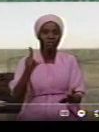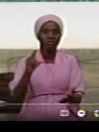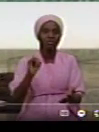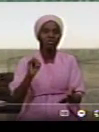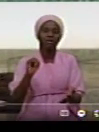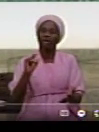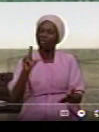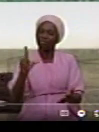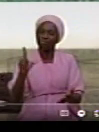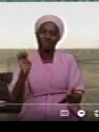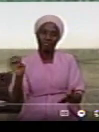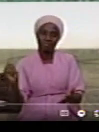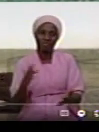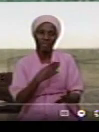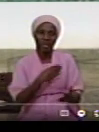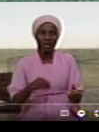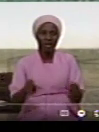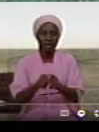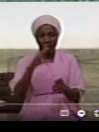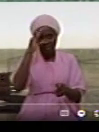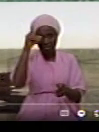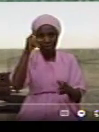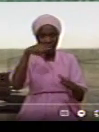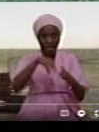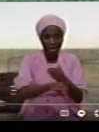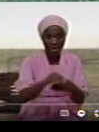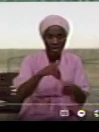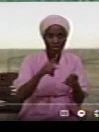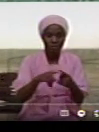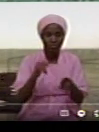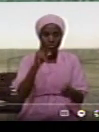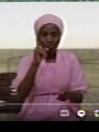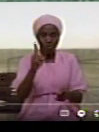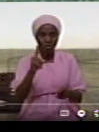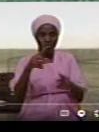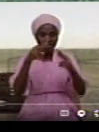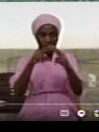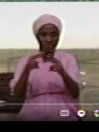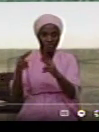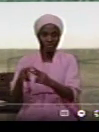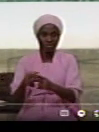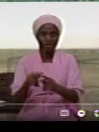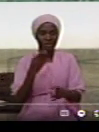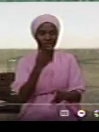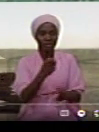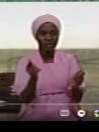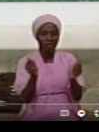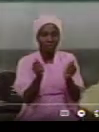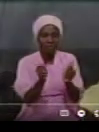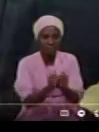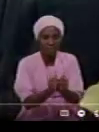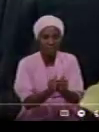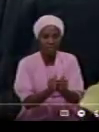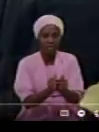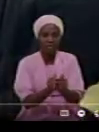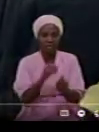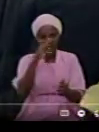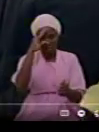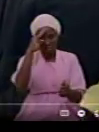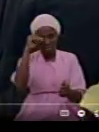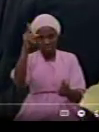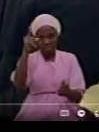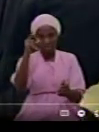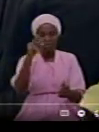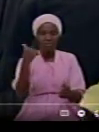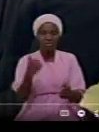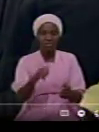village, there met him 10 men that were lepers, which stood